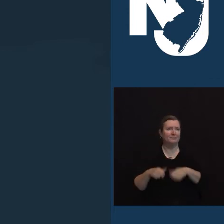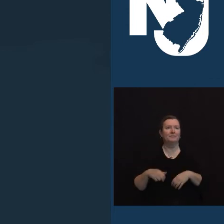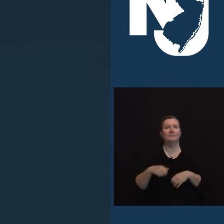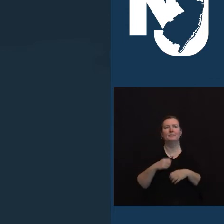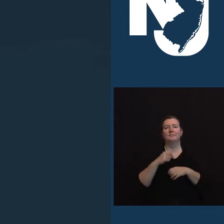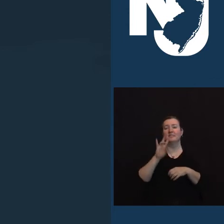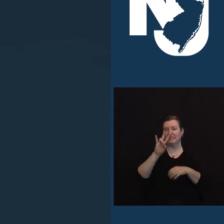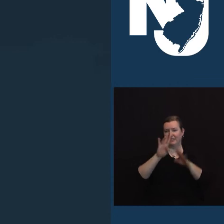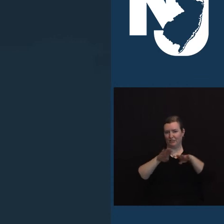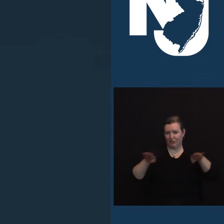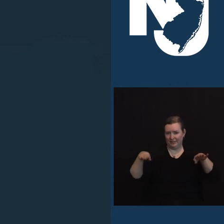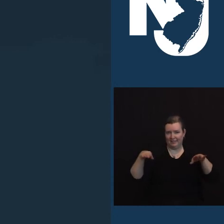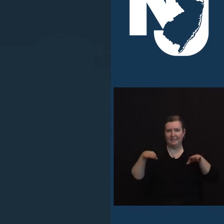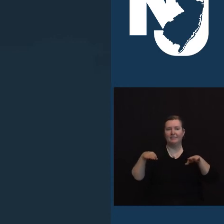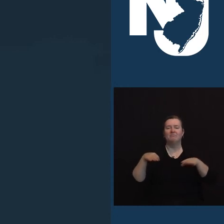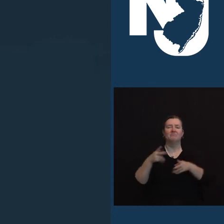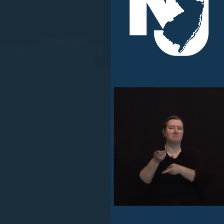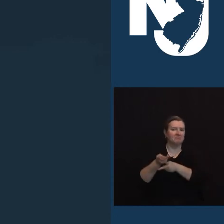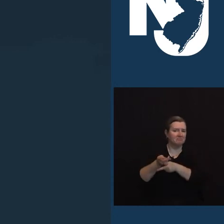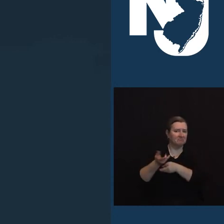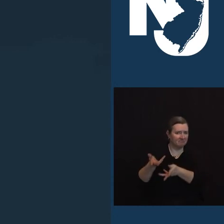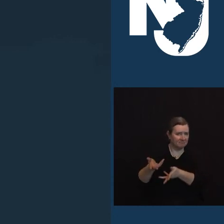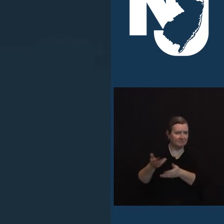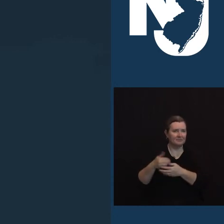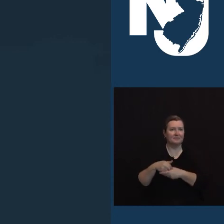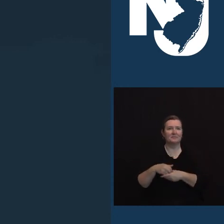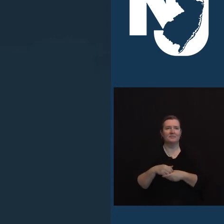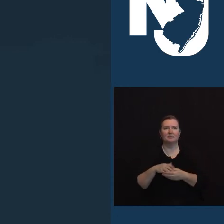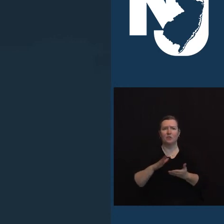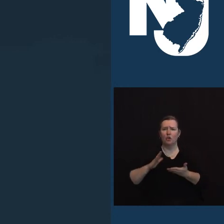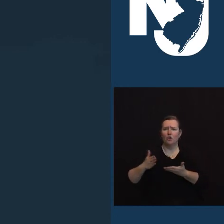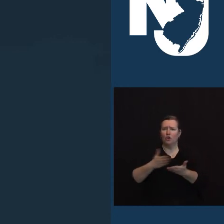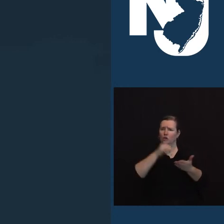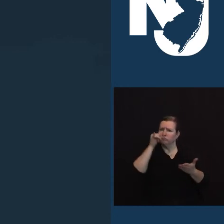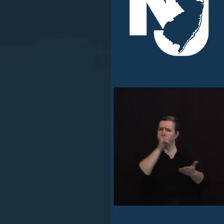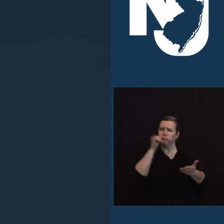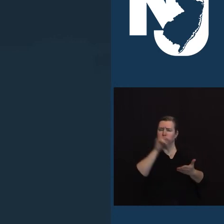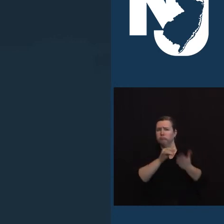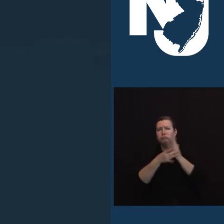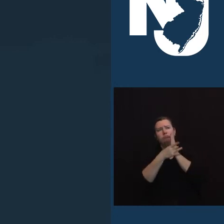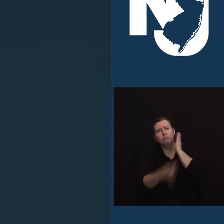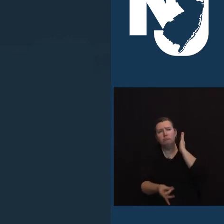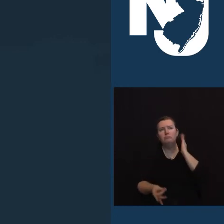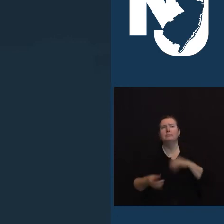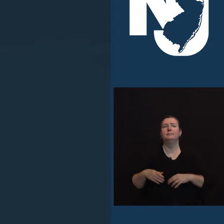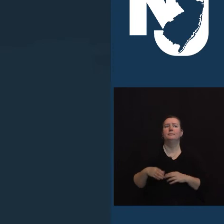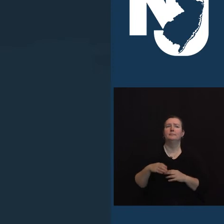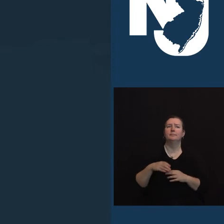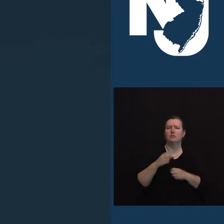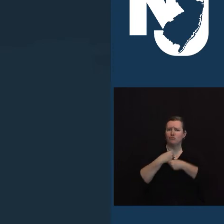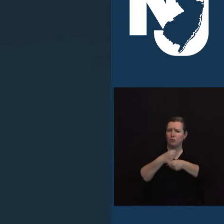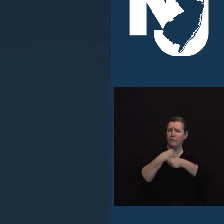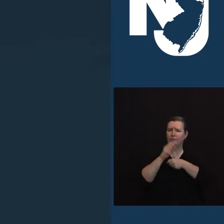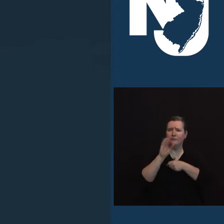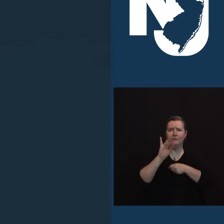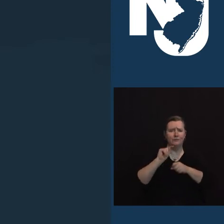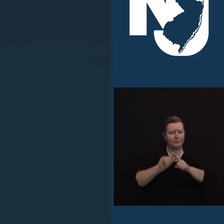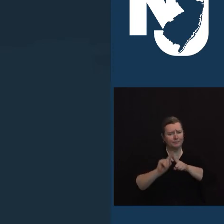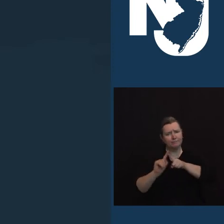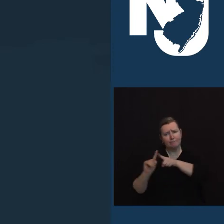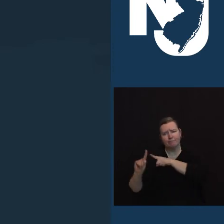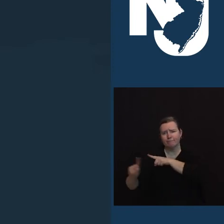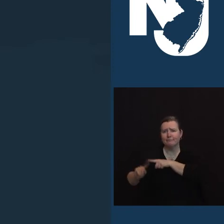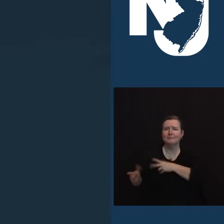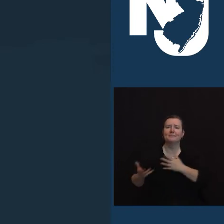master cook and a committed craftswoman. She volunteered her time helping older residents in the community and never turned down an